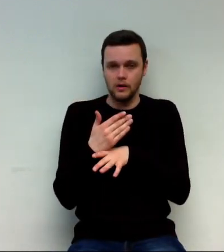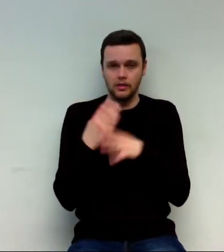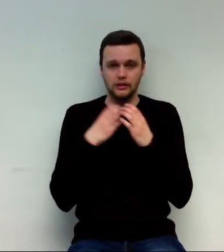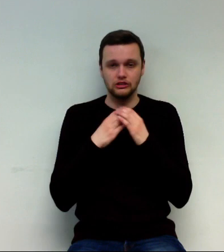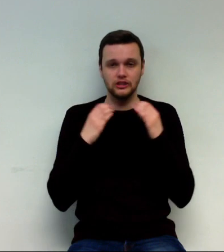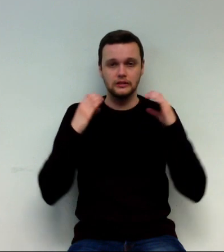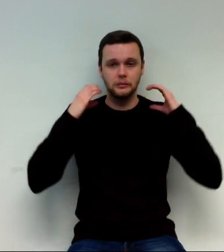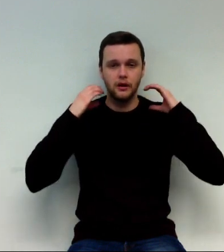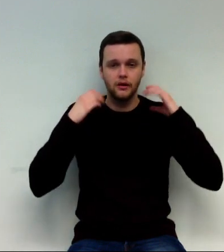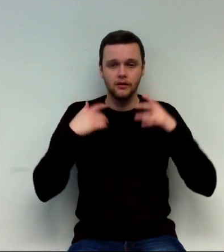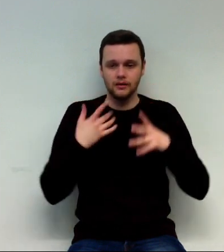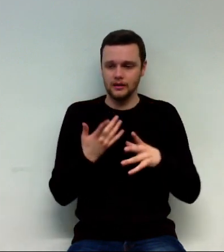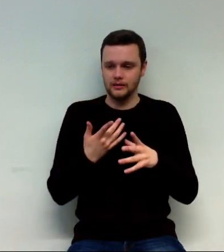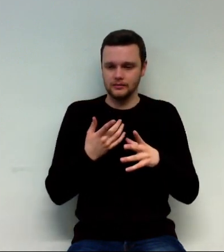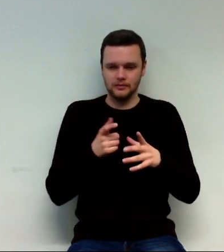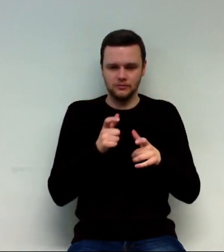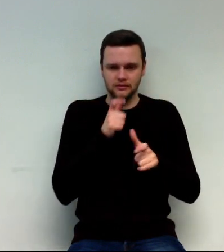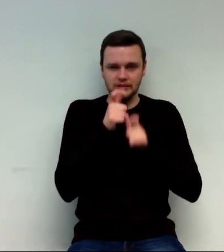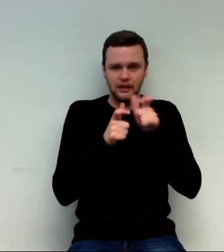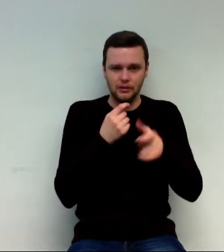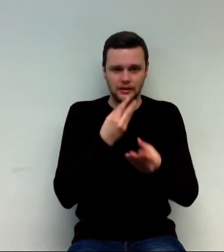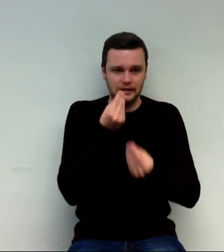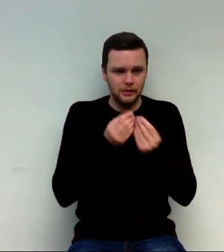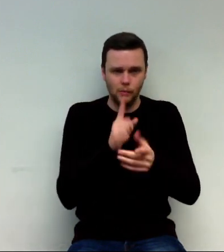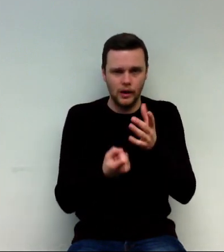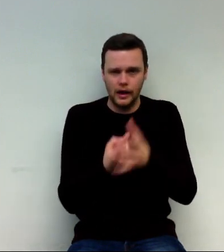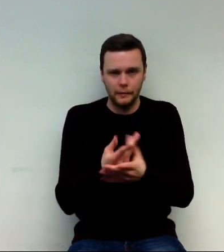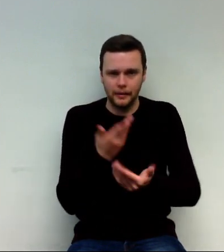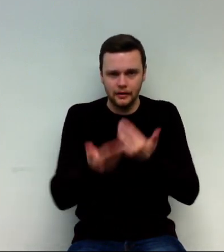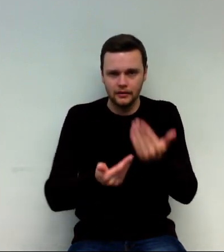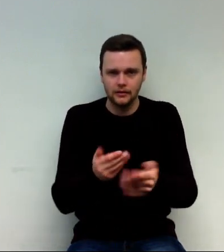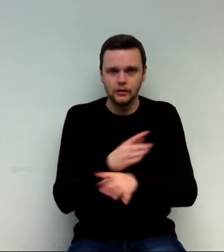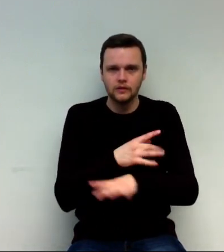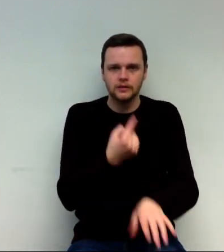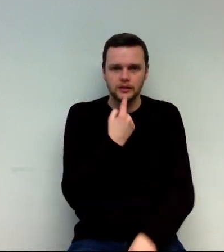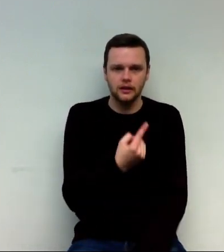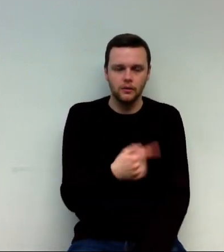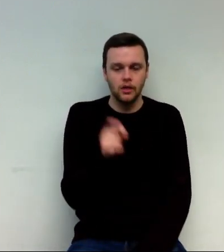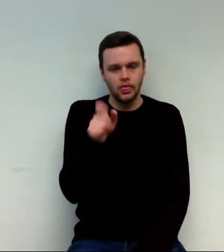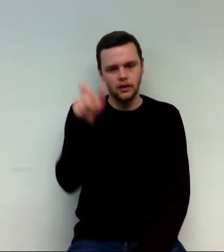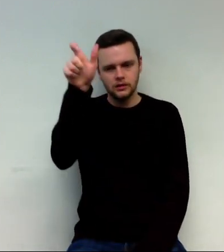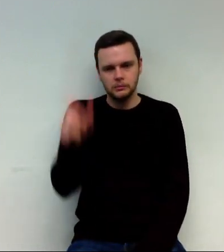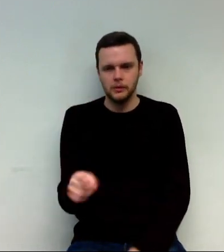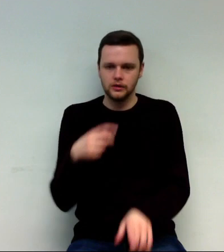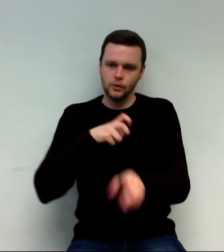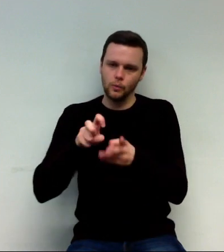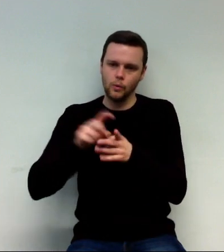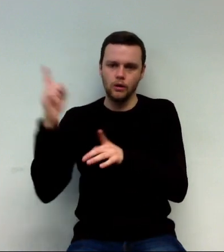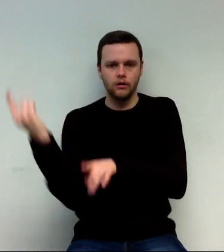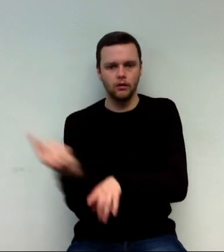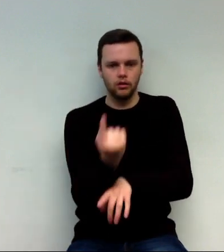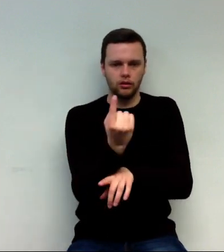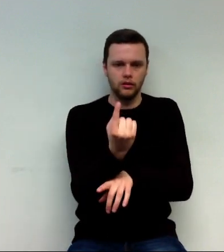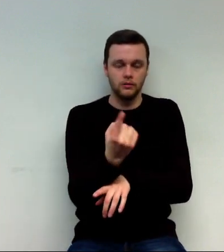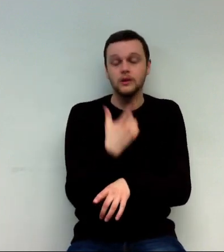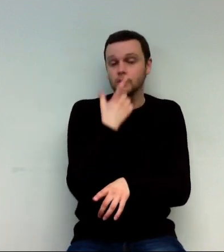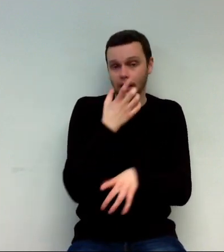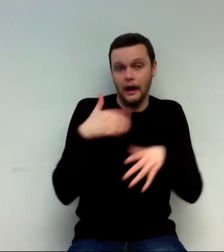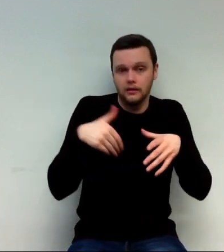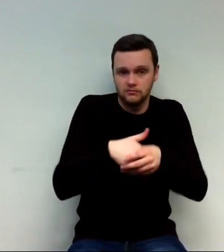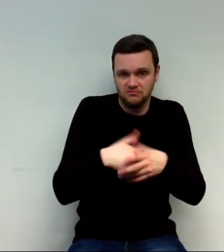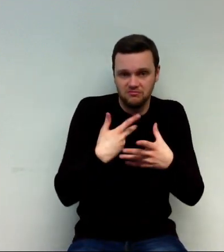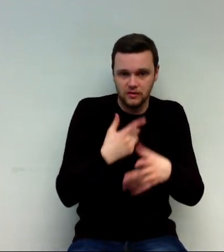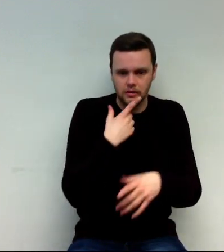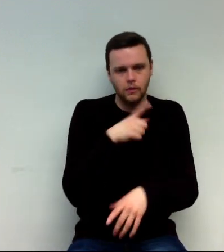much audio described. The dialogue says what is happening. You don't have to constantly say someone has walked. The dialogue can incorporate the fact that Yeah. someone has walked in or someone has